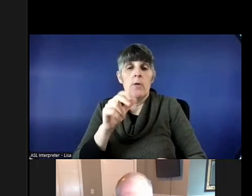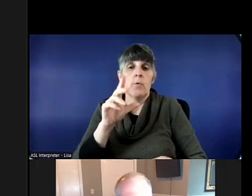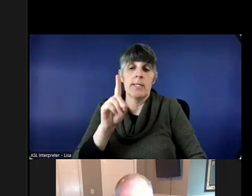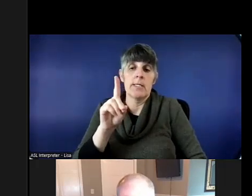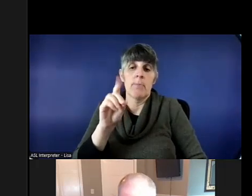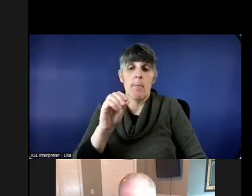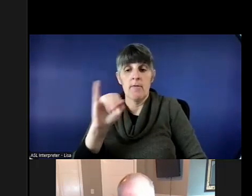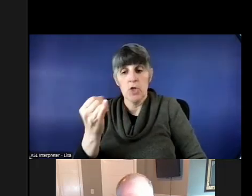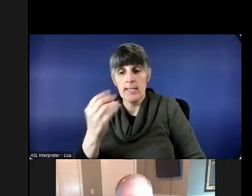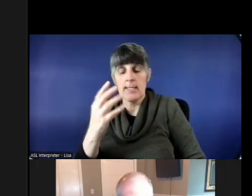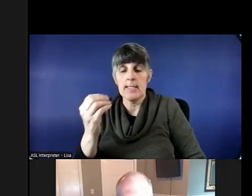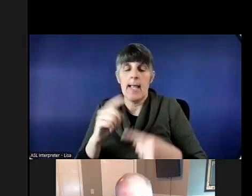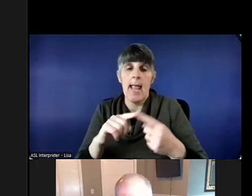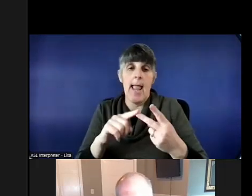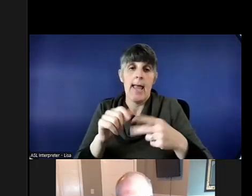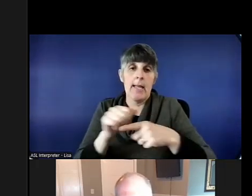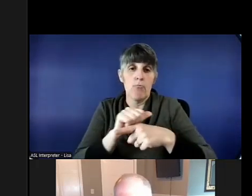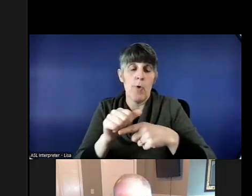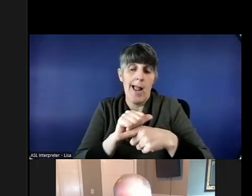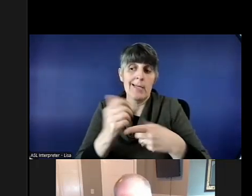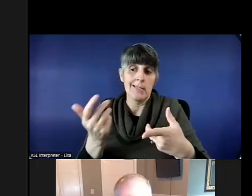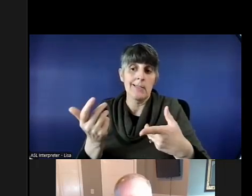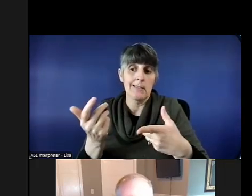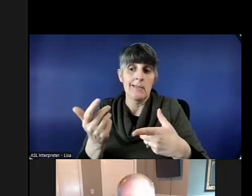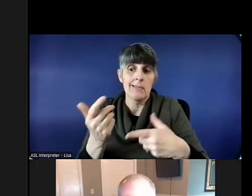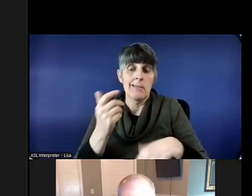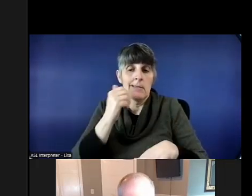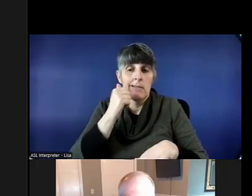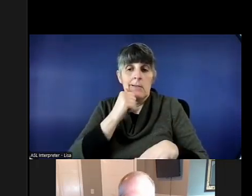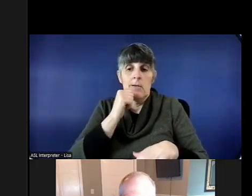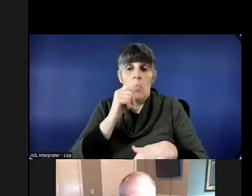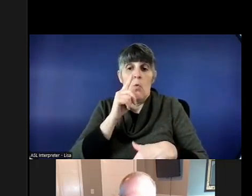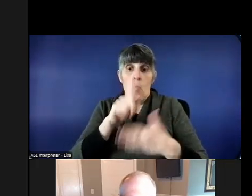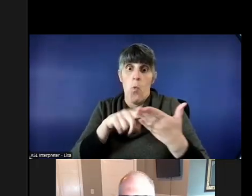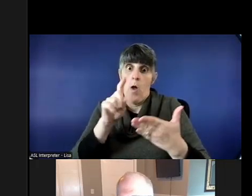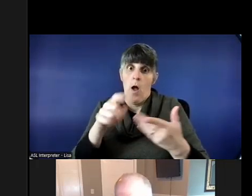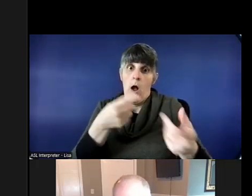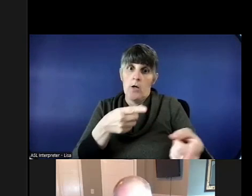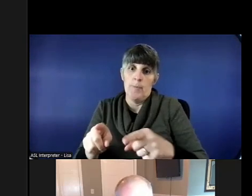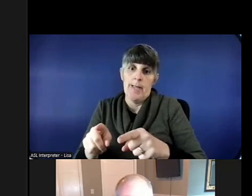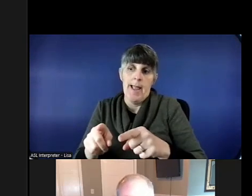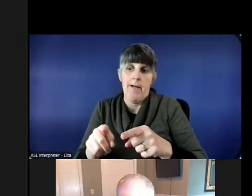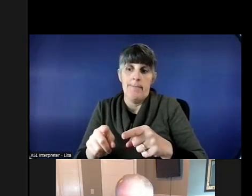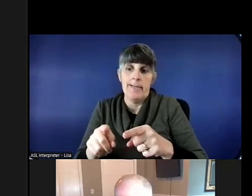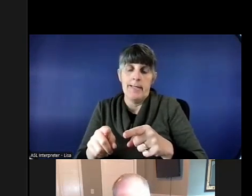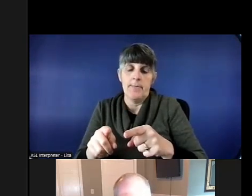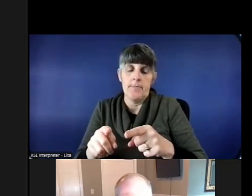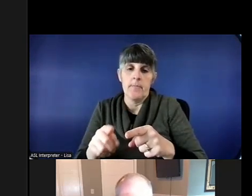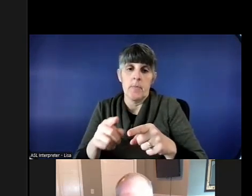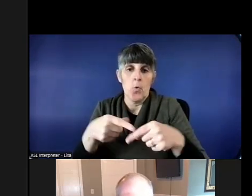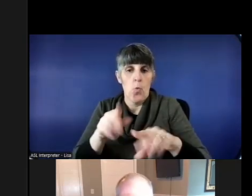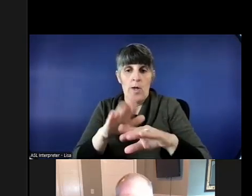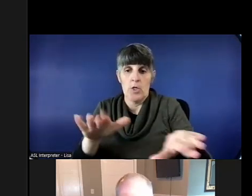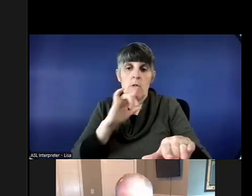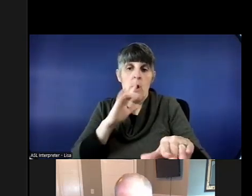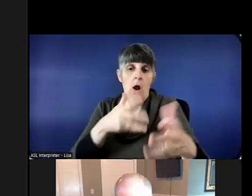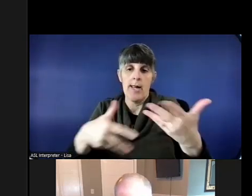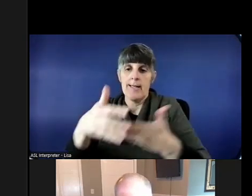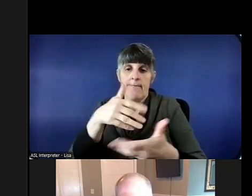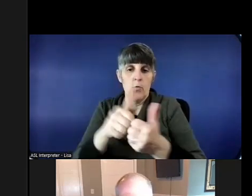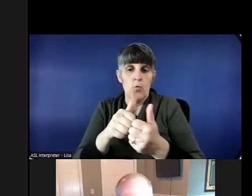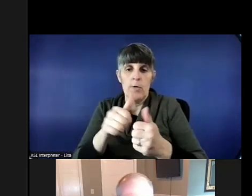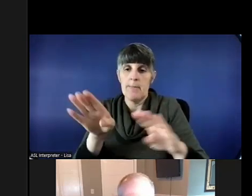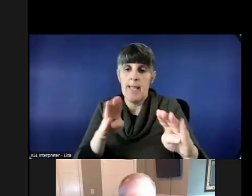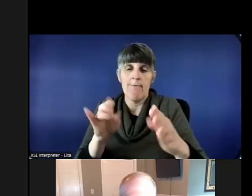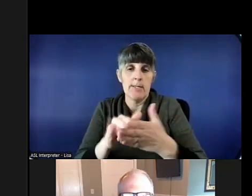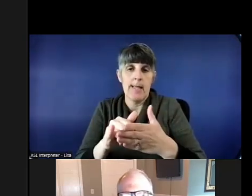of Justice and in practice, really, what ought to be happening is when children are engaged in behaviors that